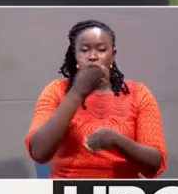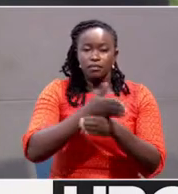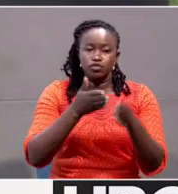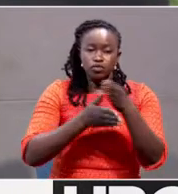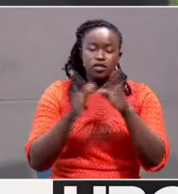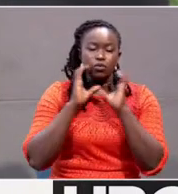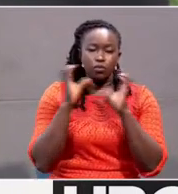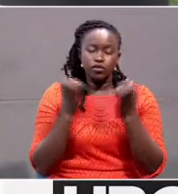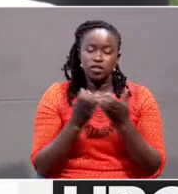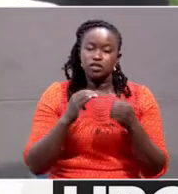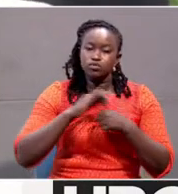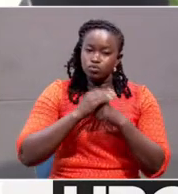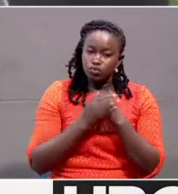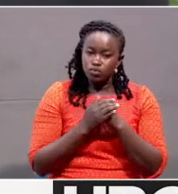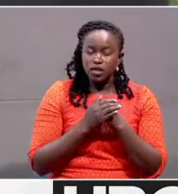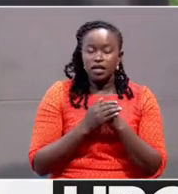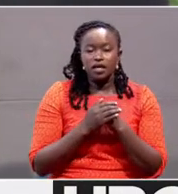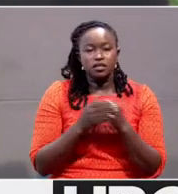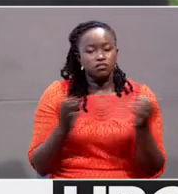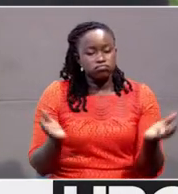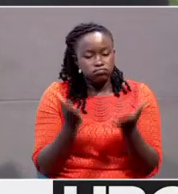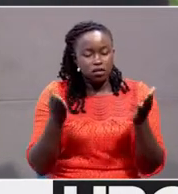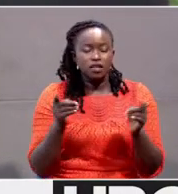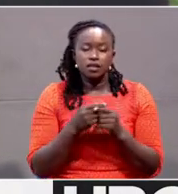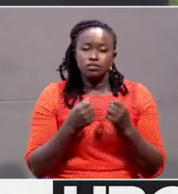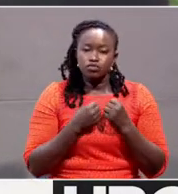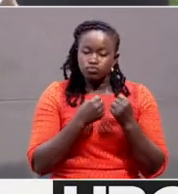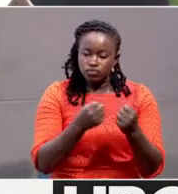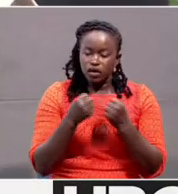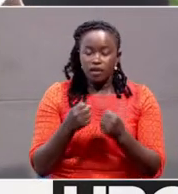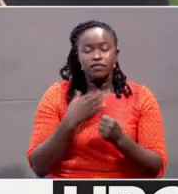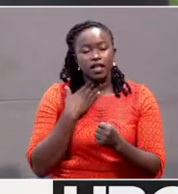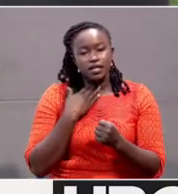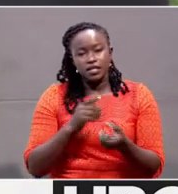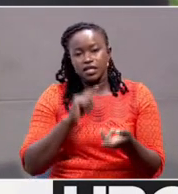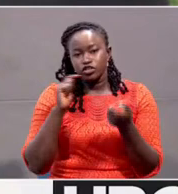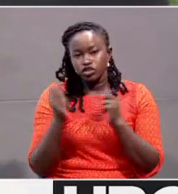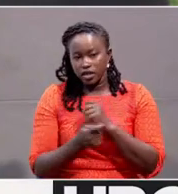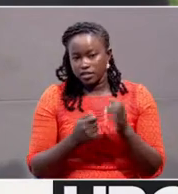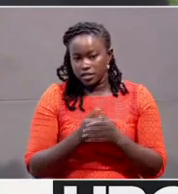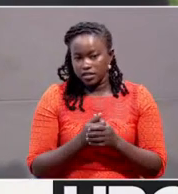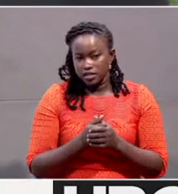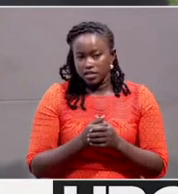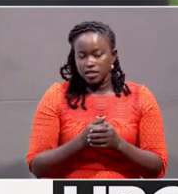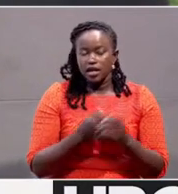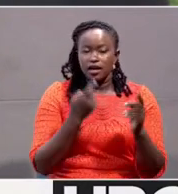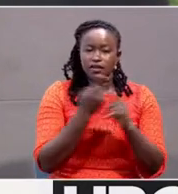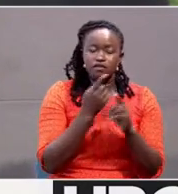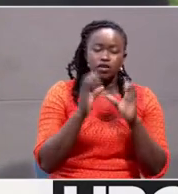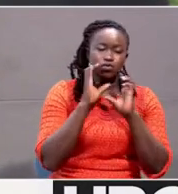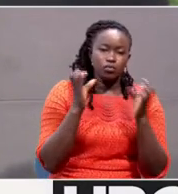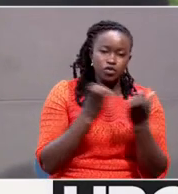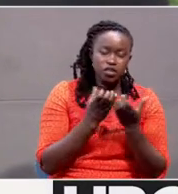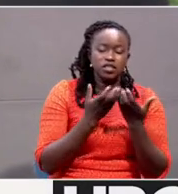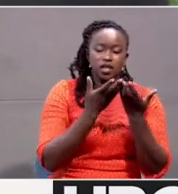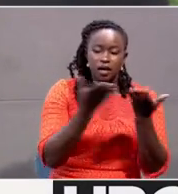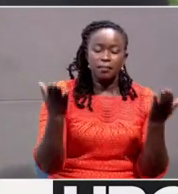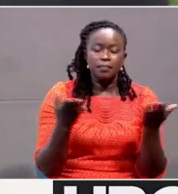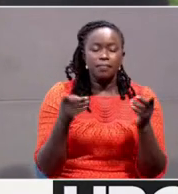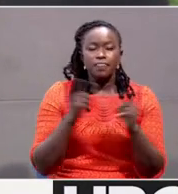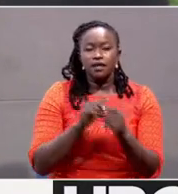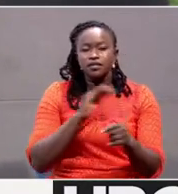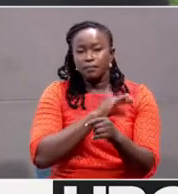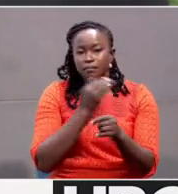to create the momentum to drive the much needed change in our various communities, and the power